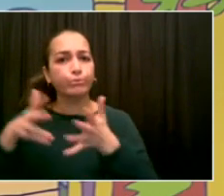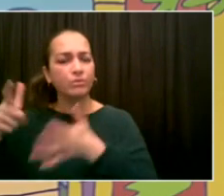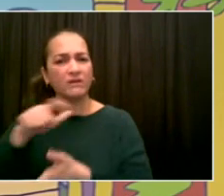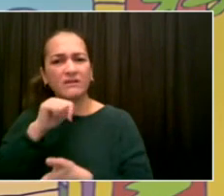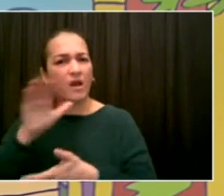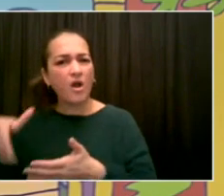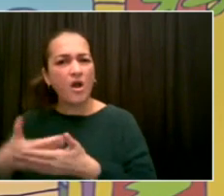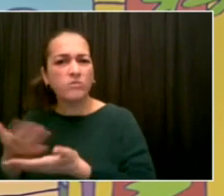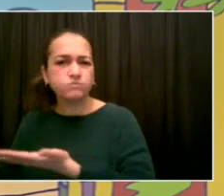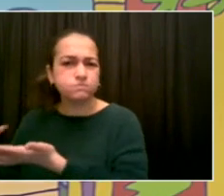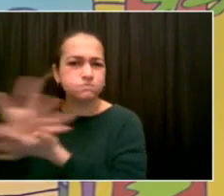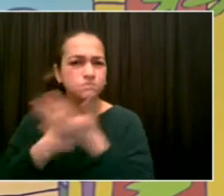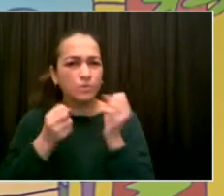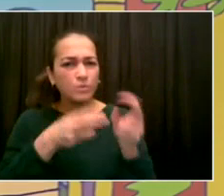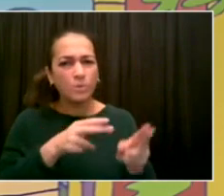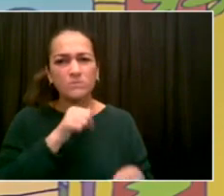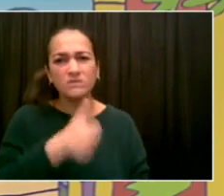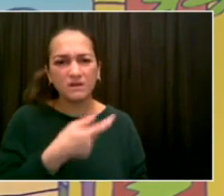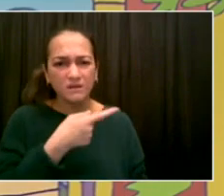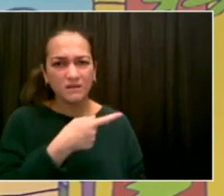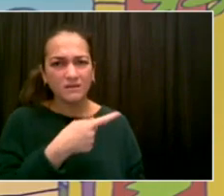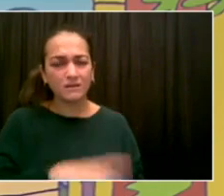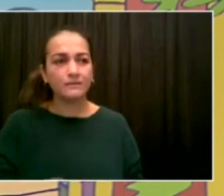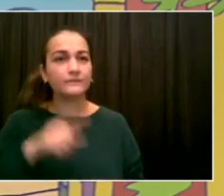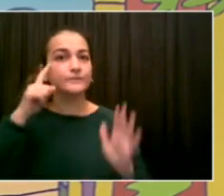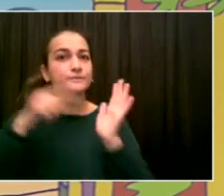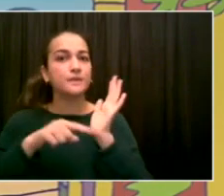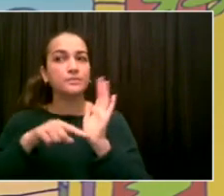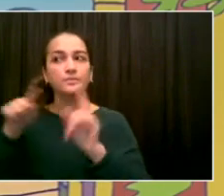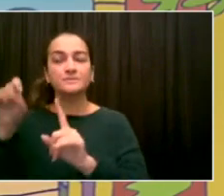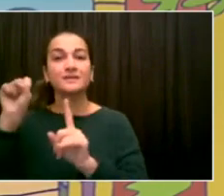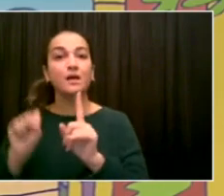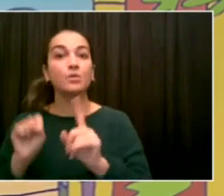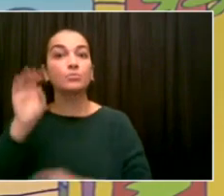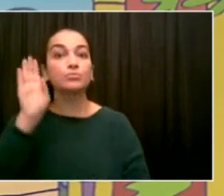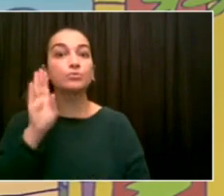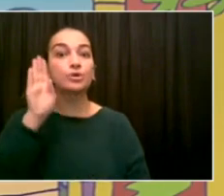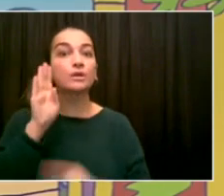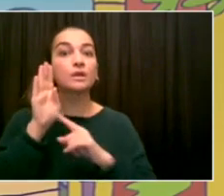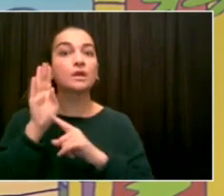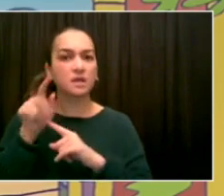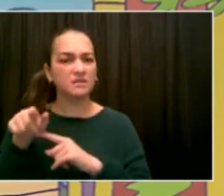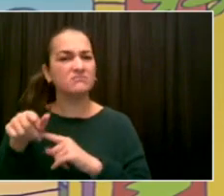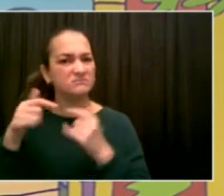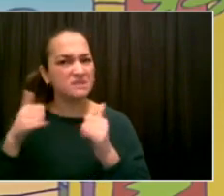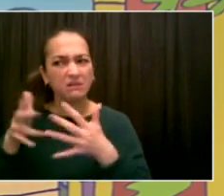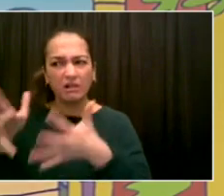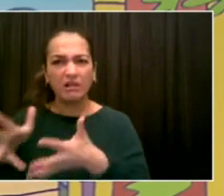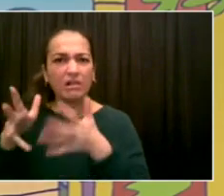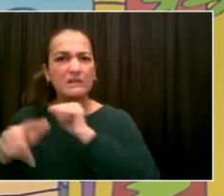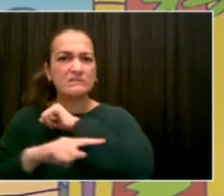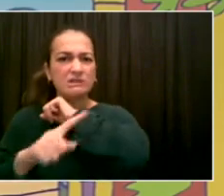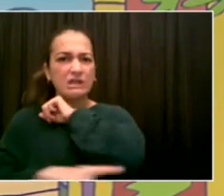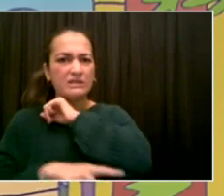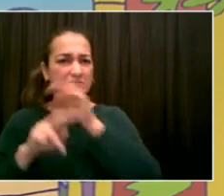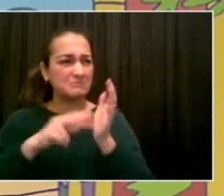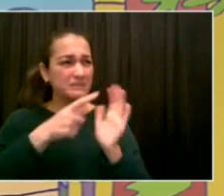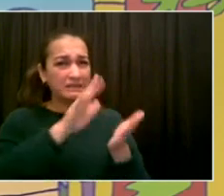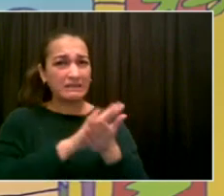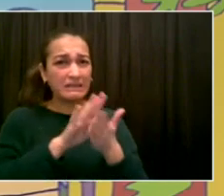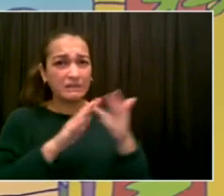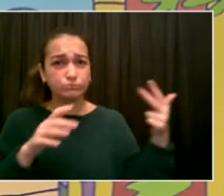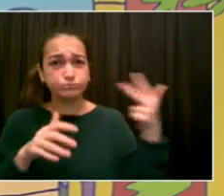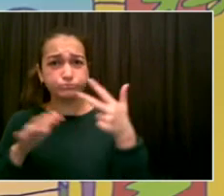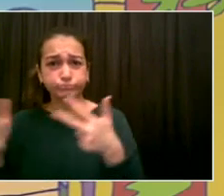Grayson, in speaking to our reporter, said that he believes that that these trash slowdowns